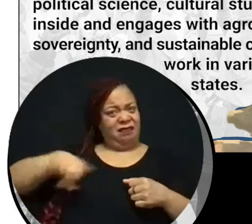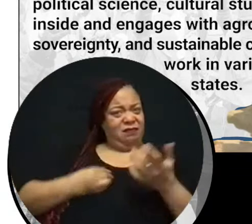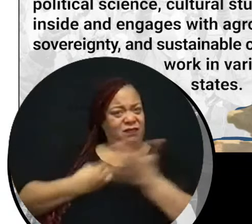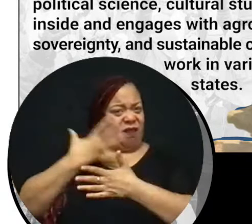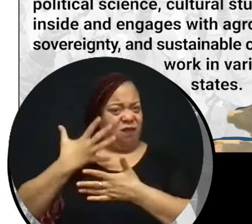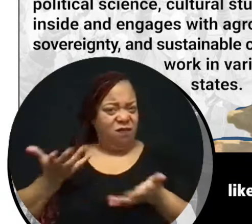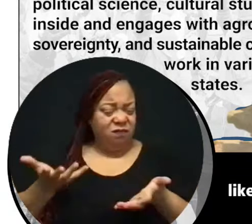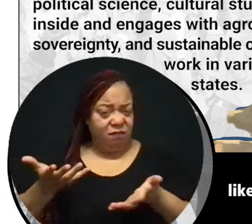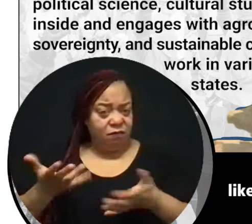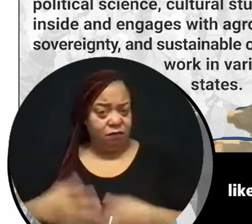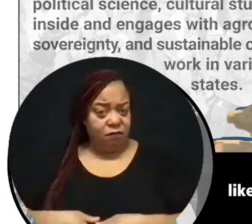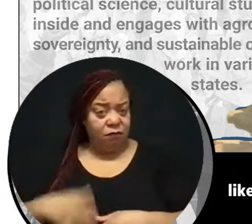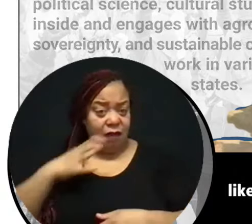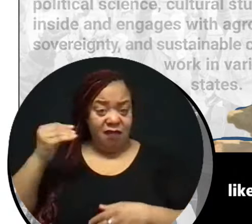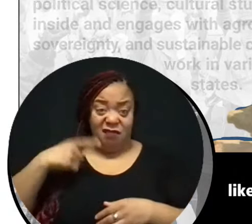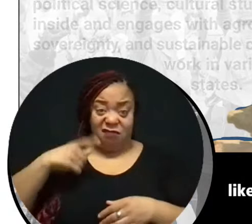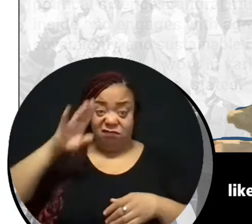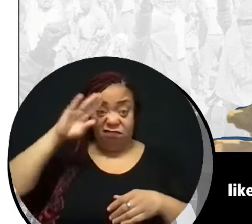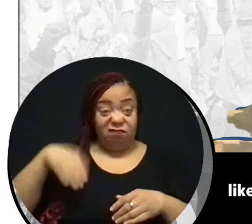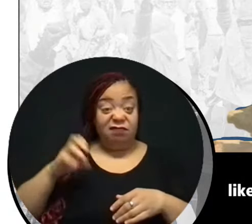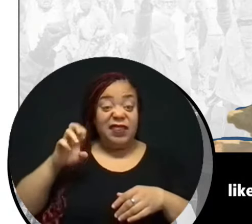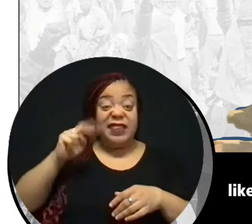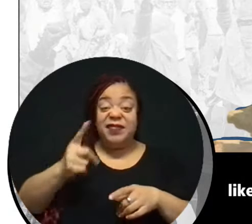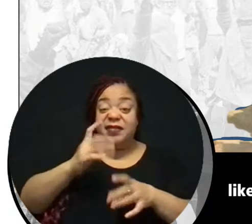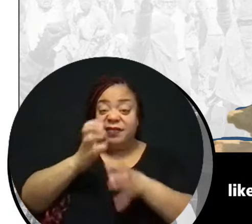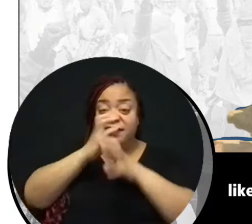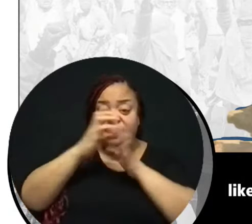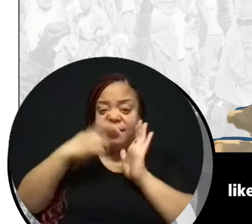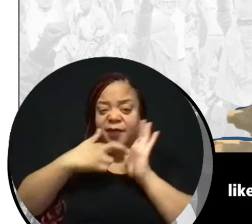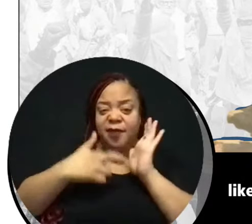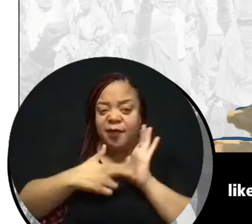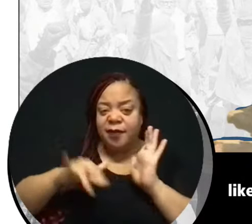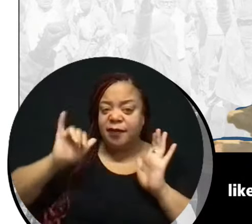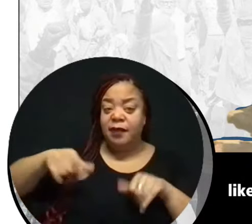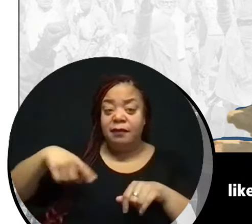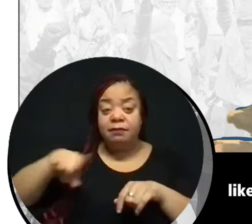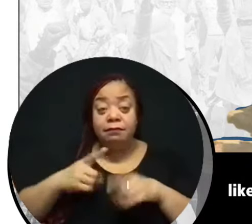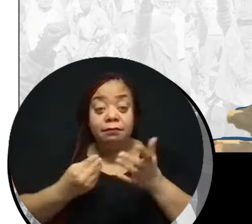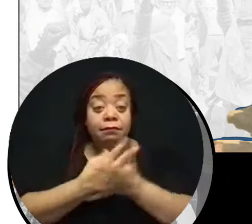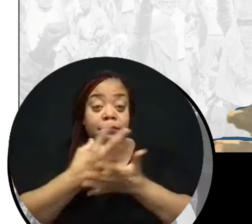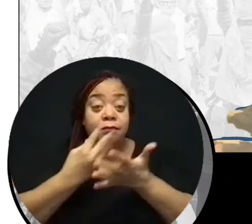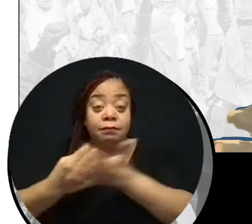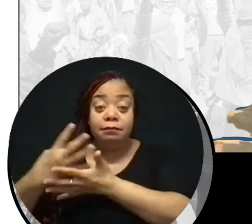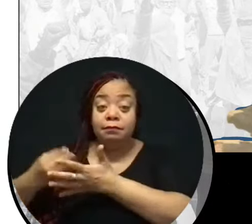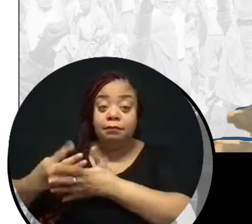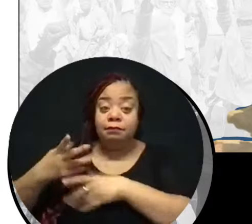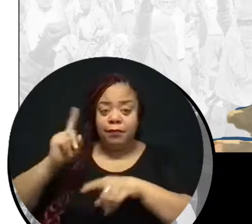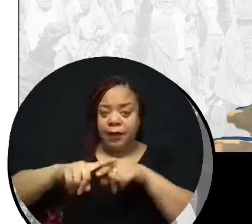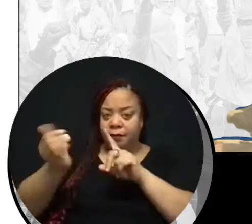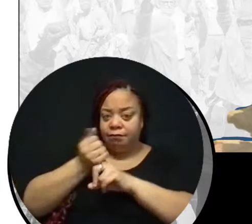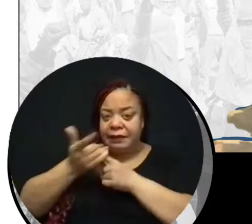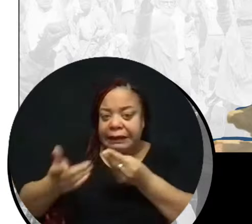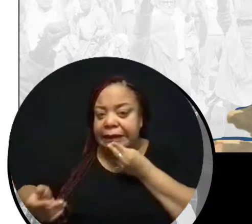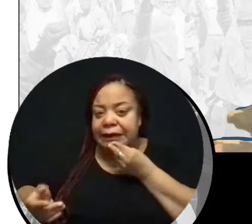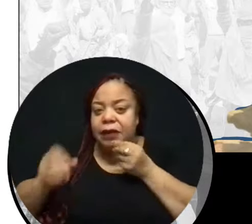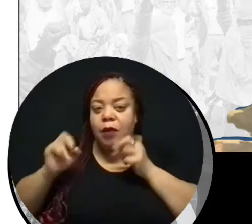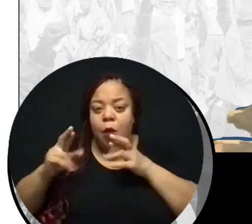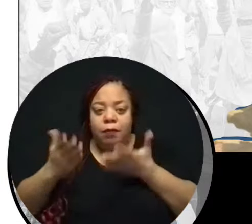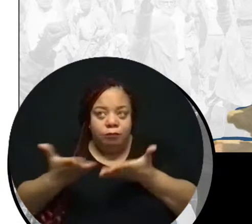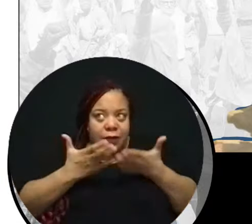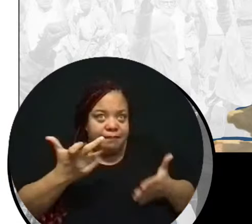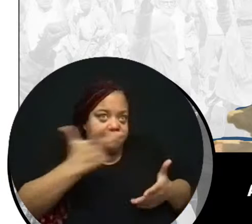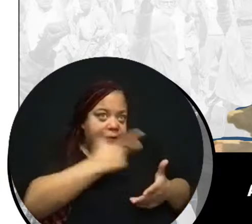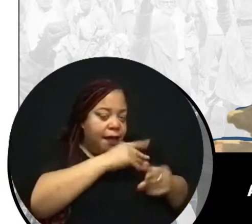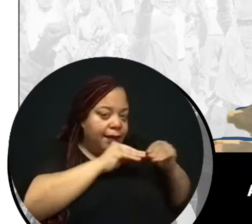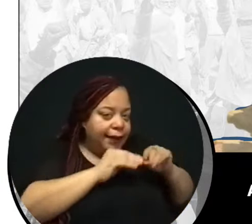unit where they lived at. Like, the plot was right outside of the living unit, so if they were to get a cell search or anything like